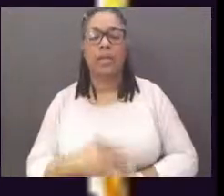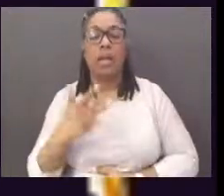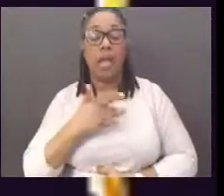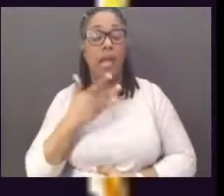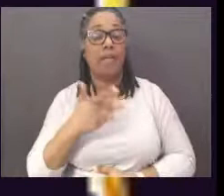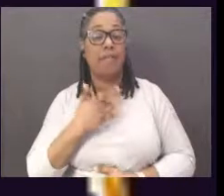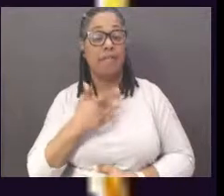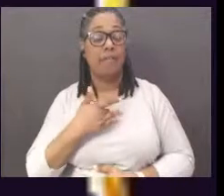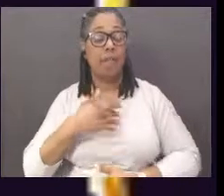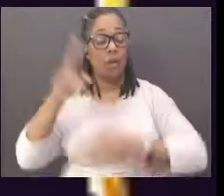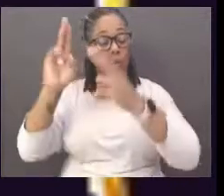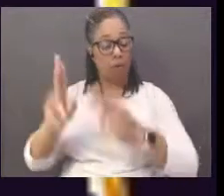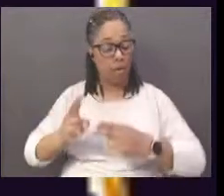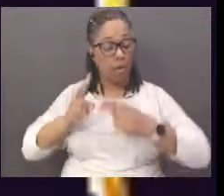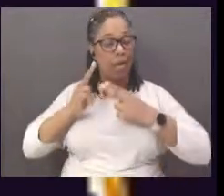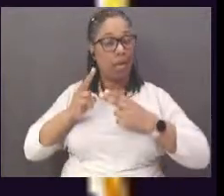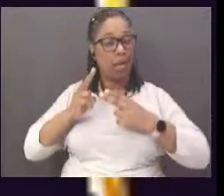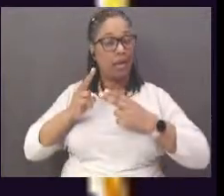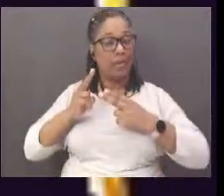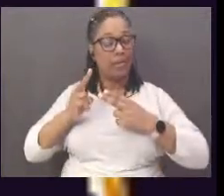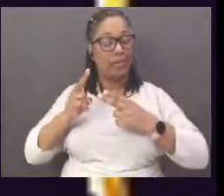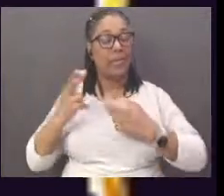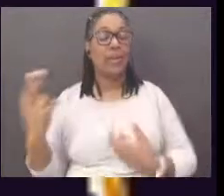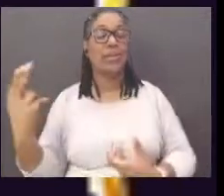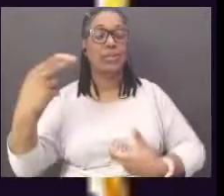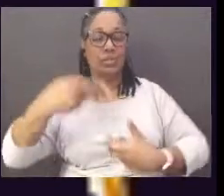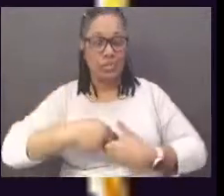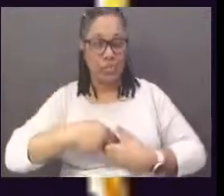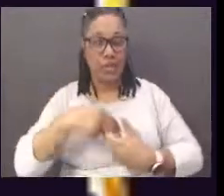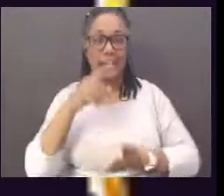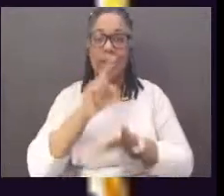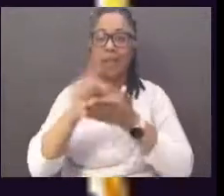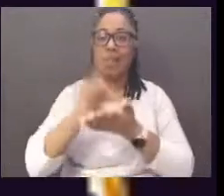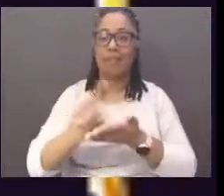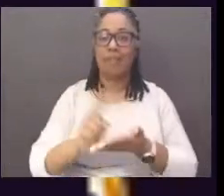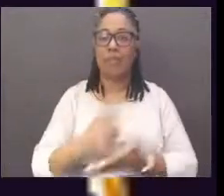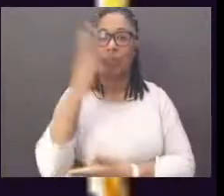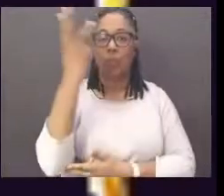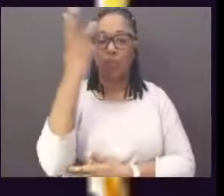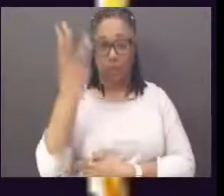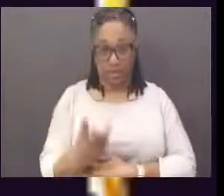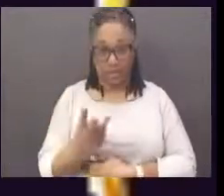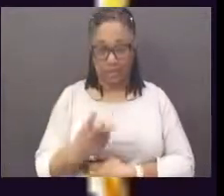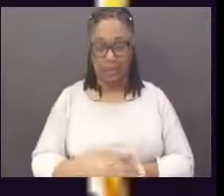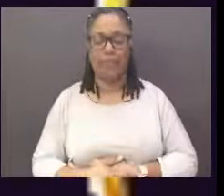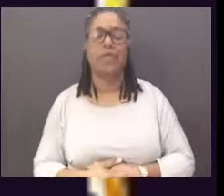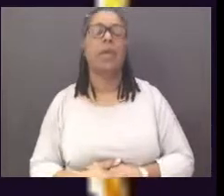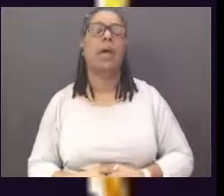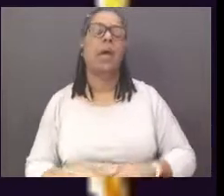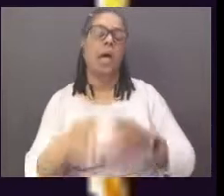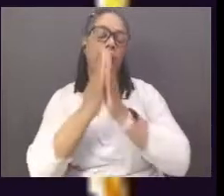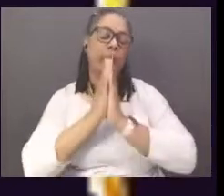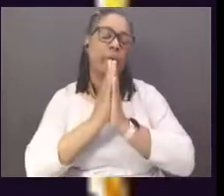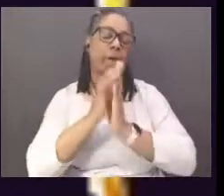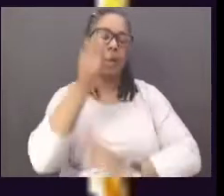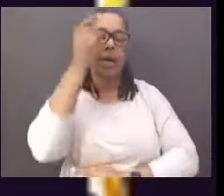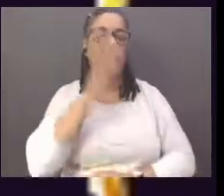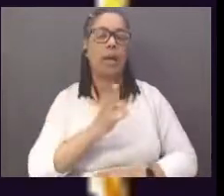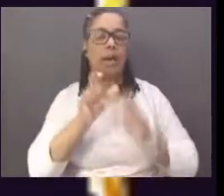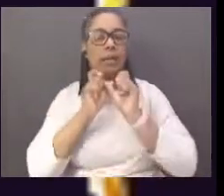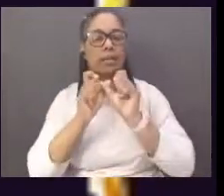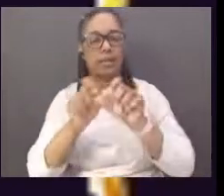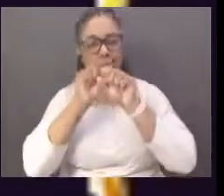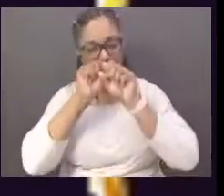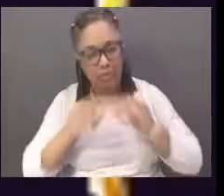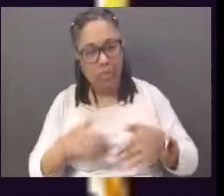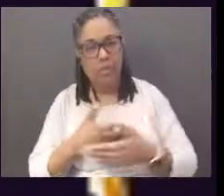you every Wednesday. And I just pray that God blesses each and every one of you